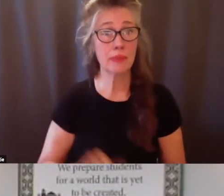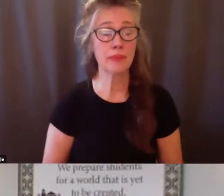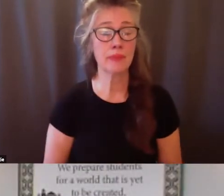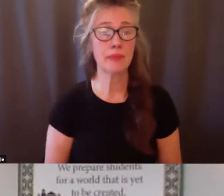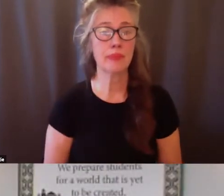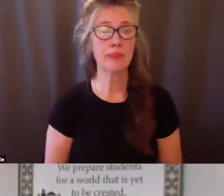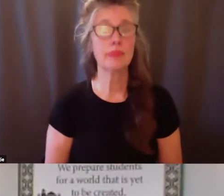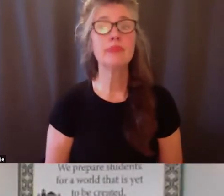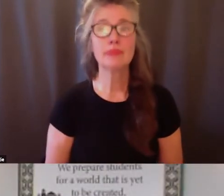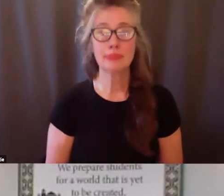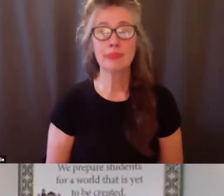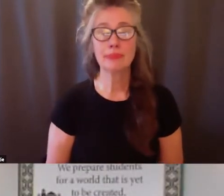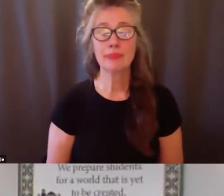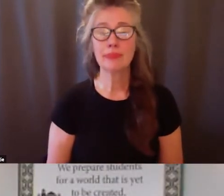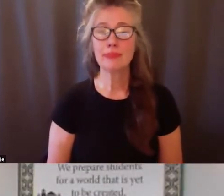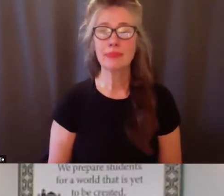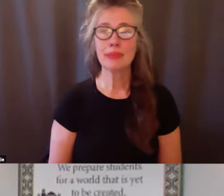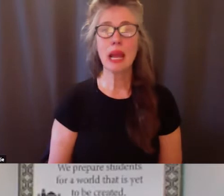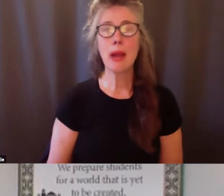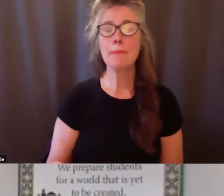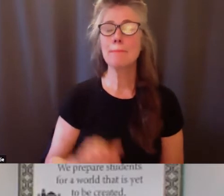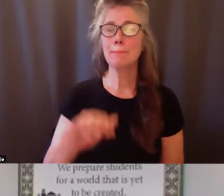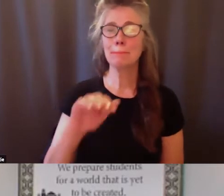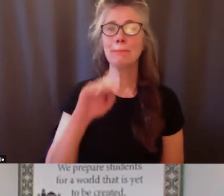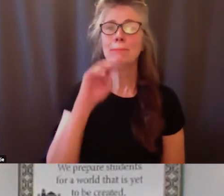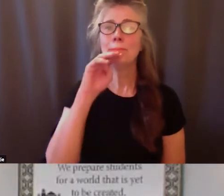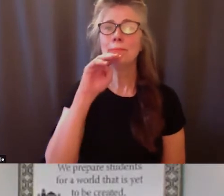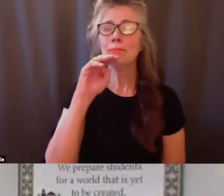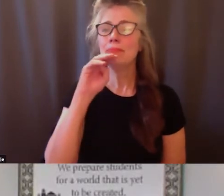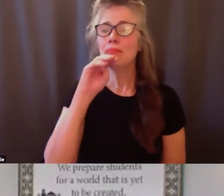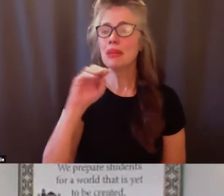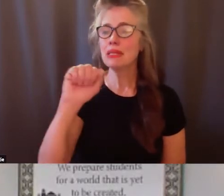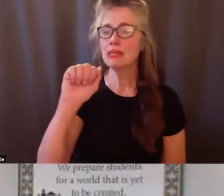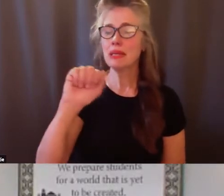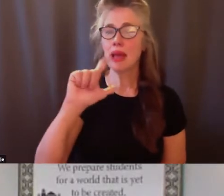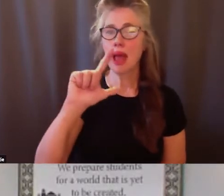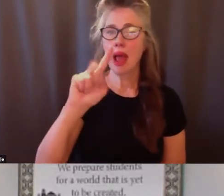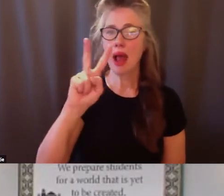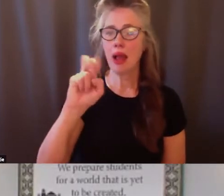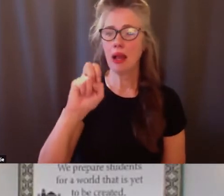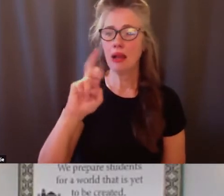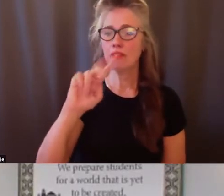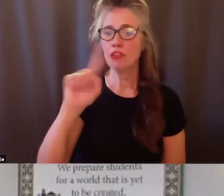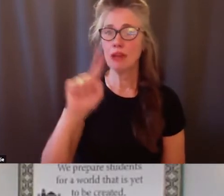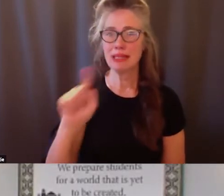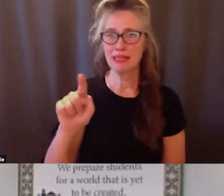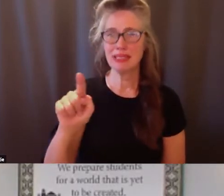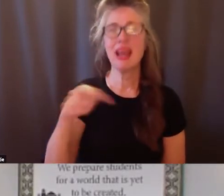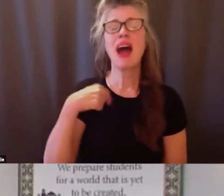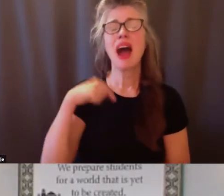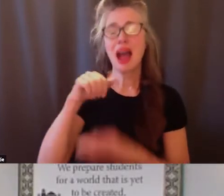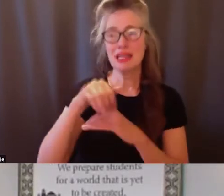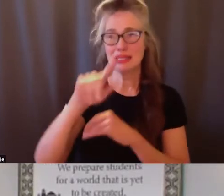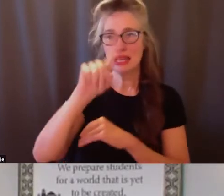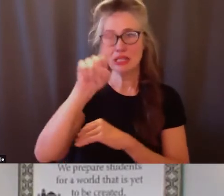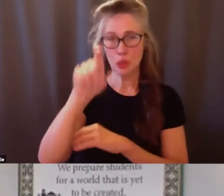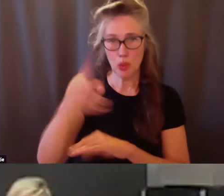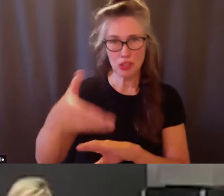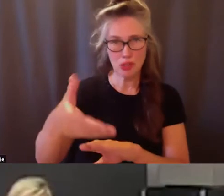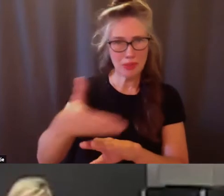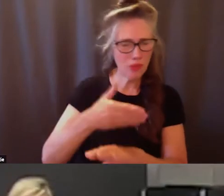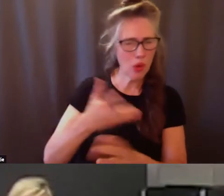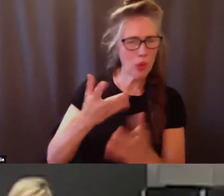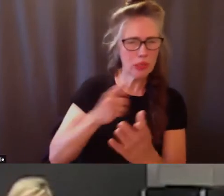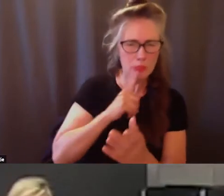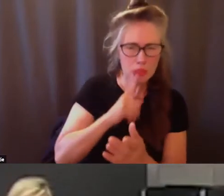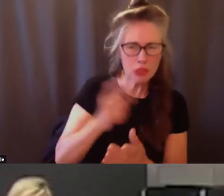Oh, please, Ms. Alvarez. Yes, I did send some questions in advance to make sure I understood what this